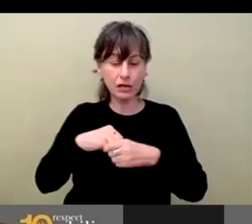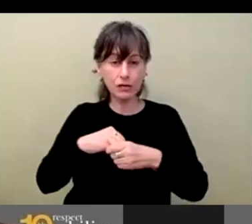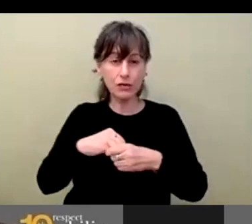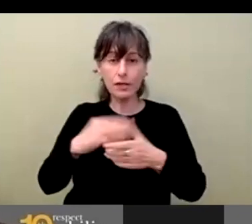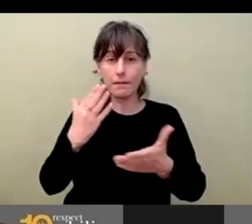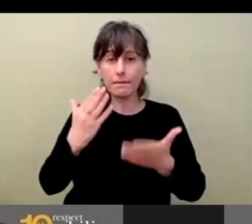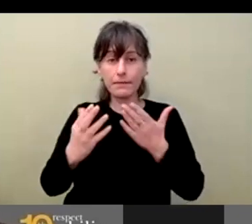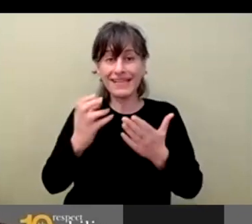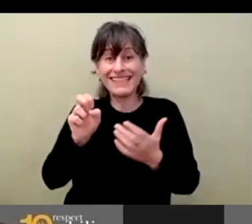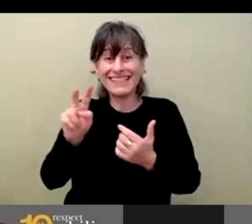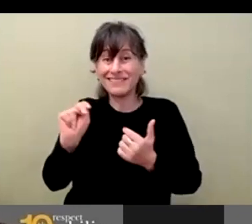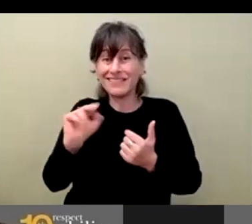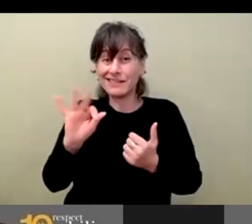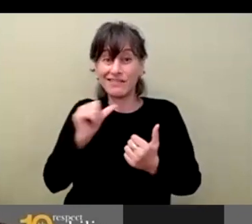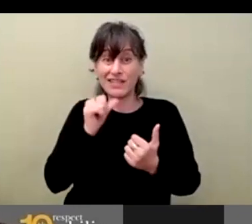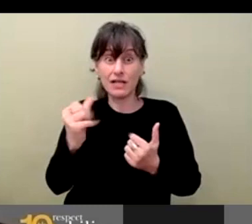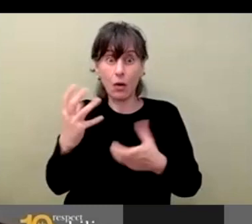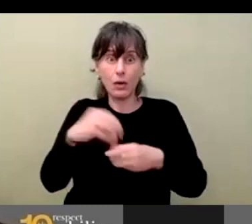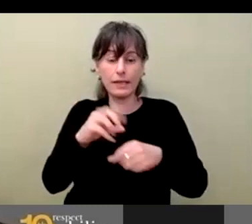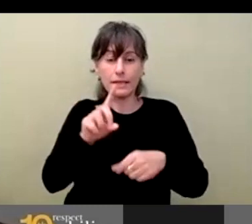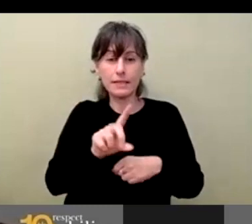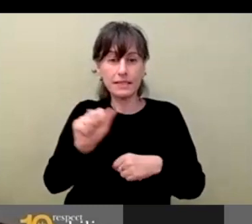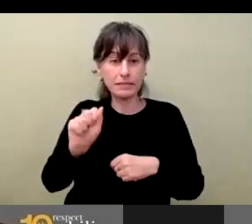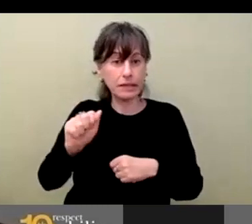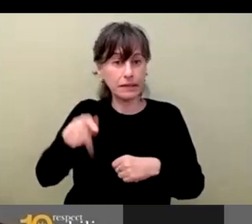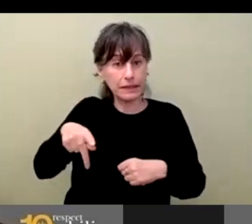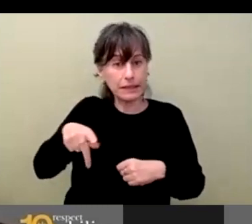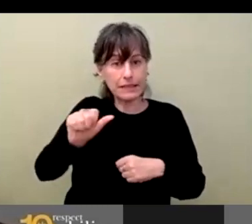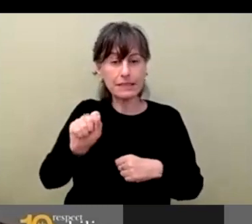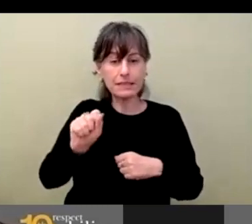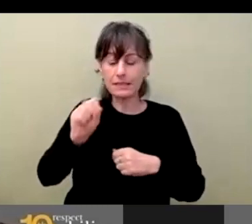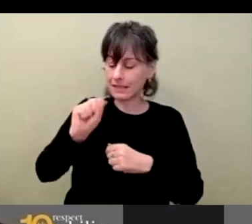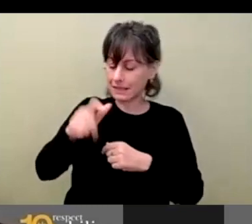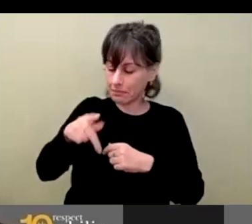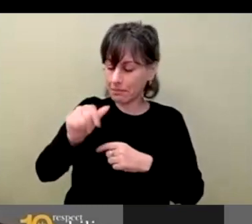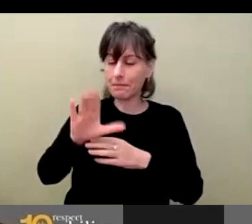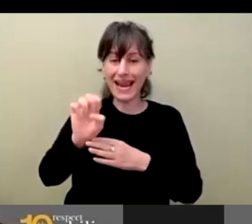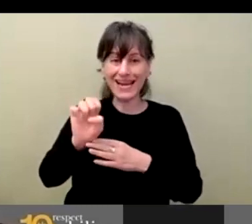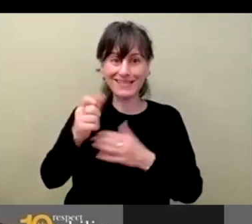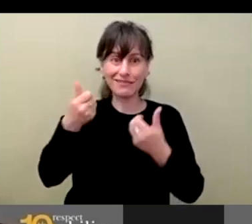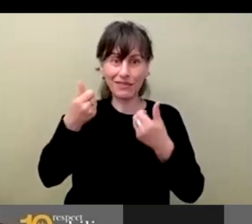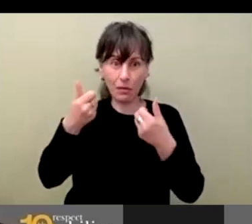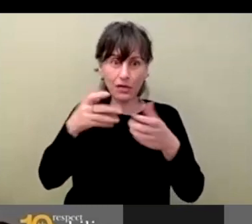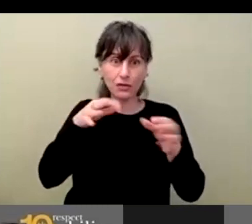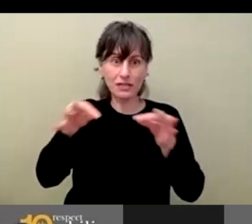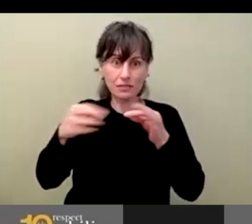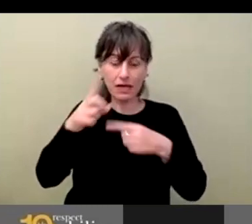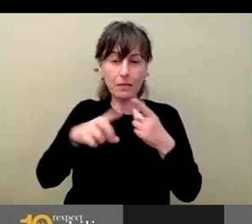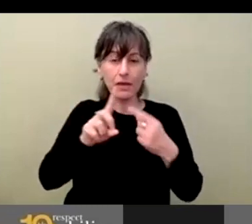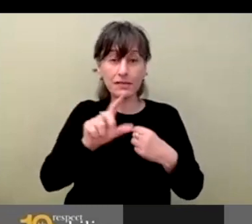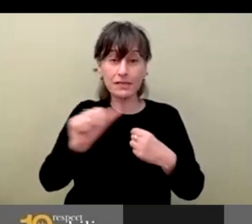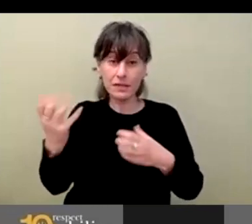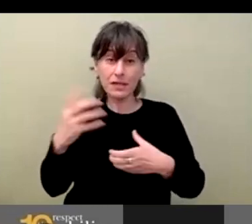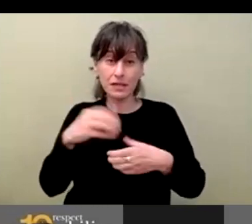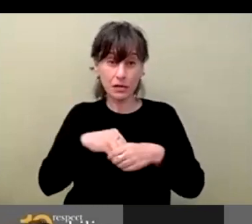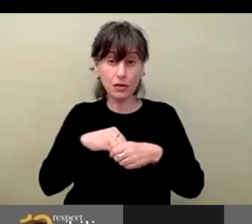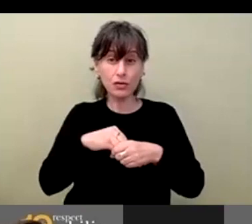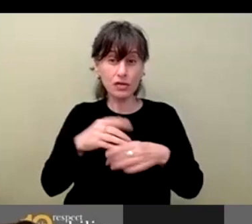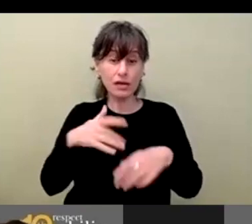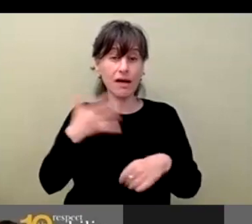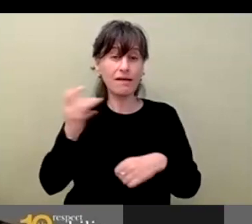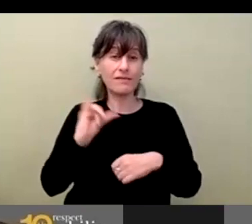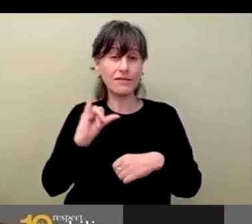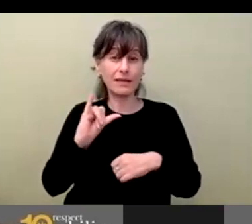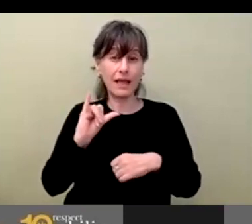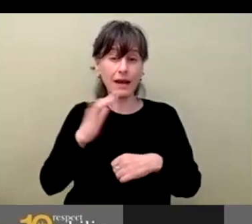disability space that I'm working in. If I'm trying to get my point across on disability inclusion, I feel like that